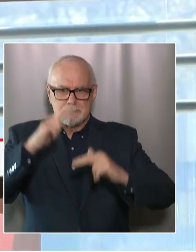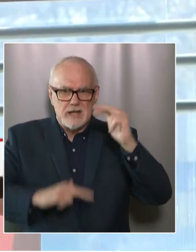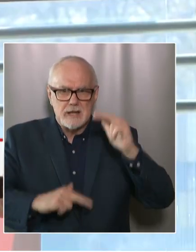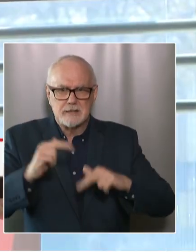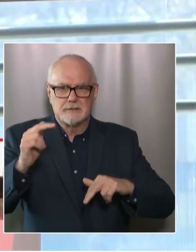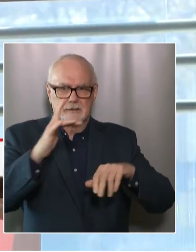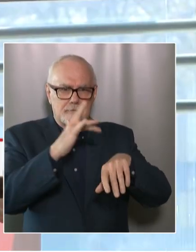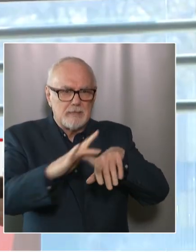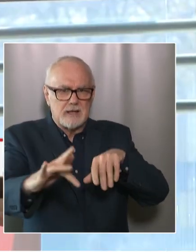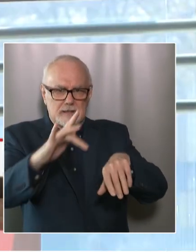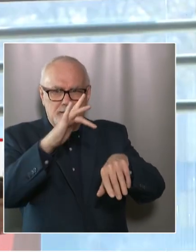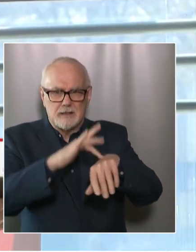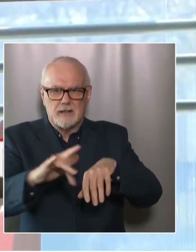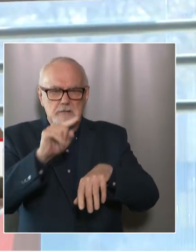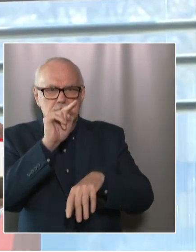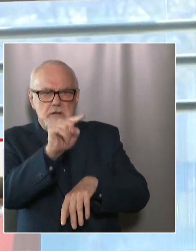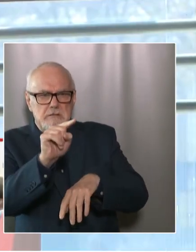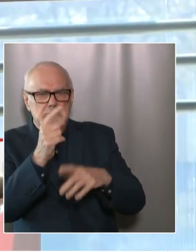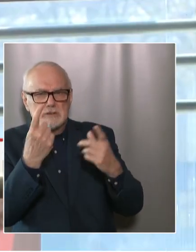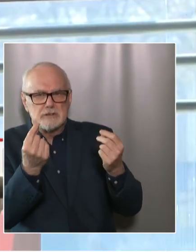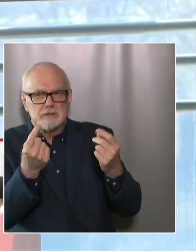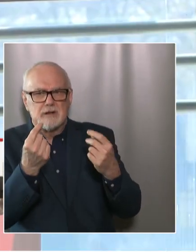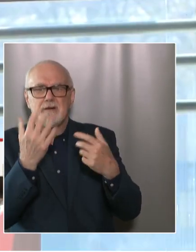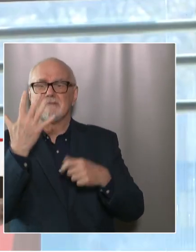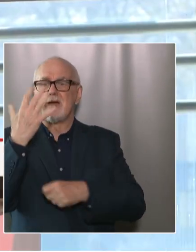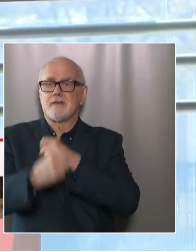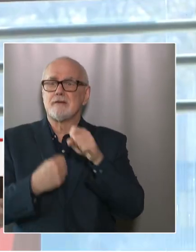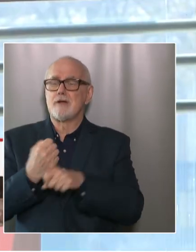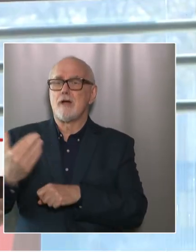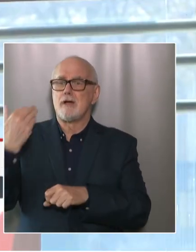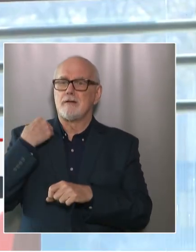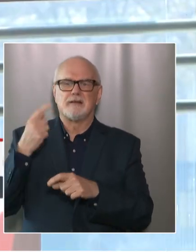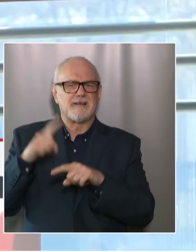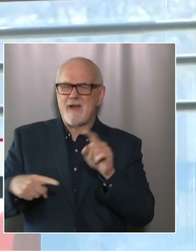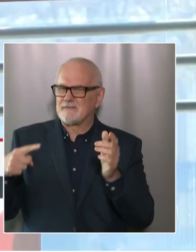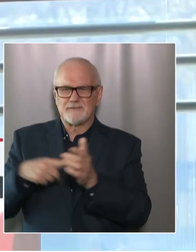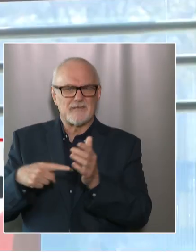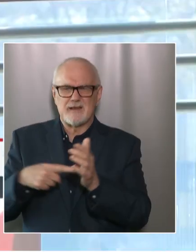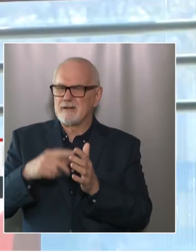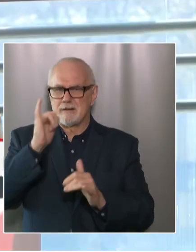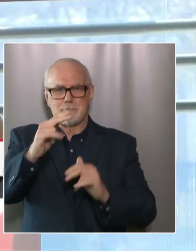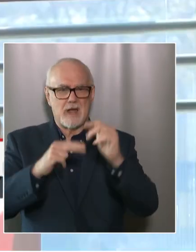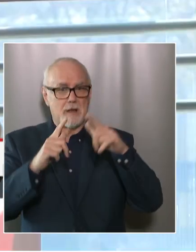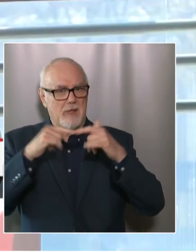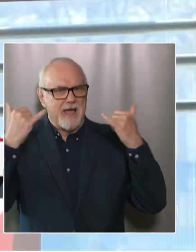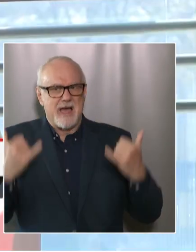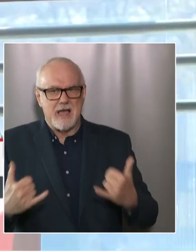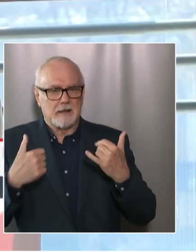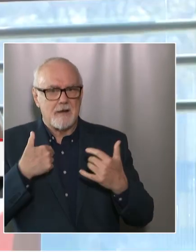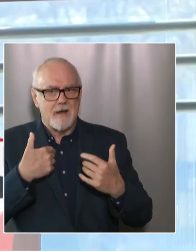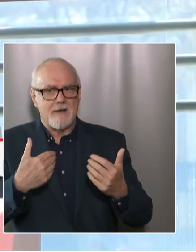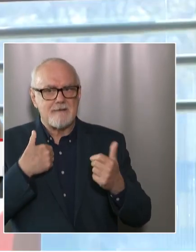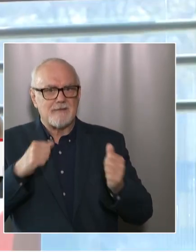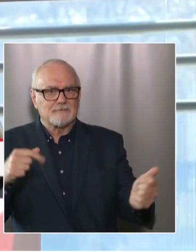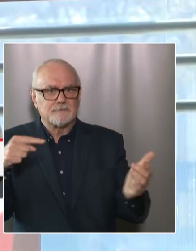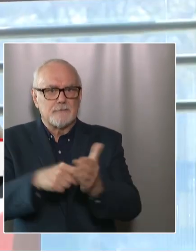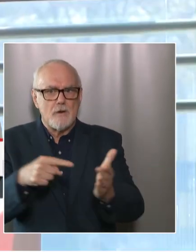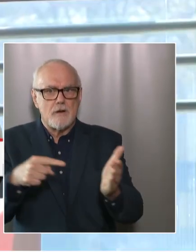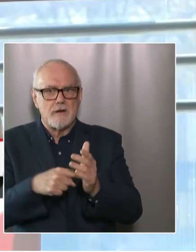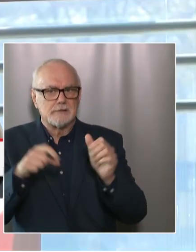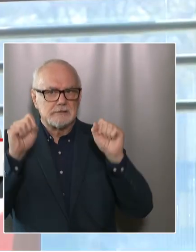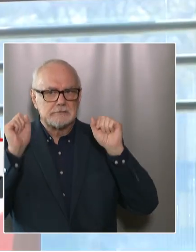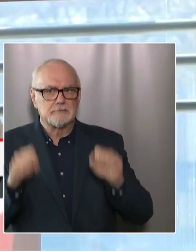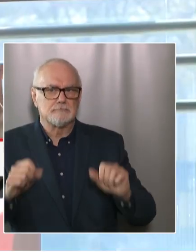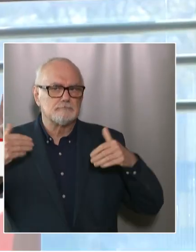have been able to. I would see it as a great opportunity to showcase an idea and attract investment